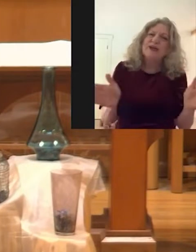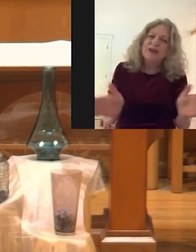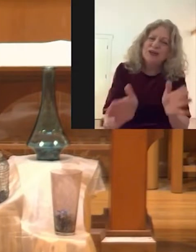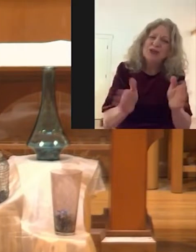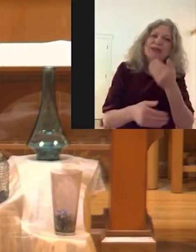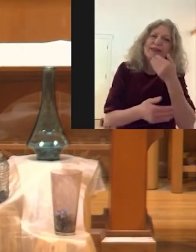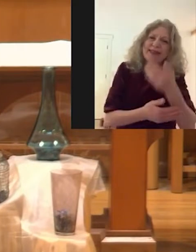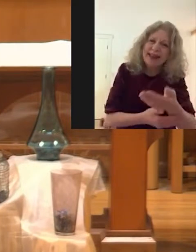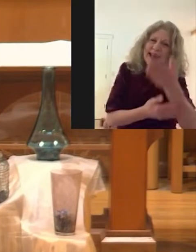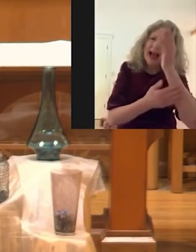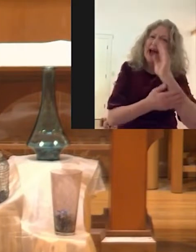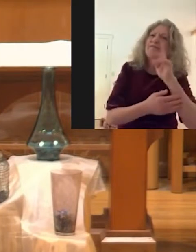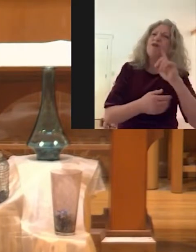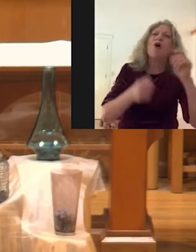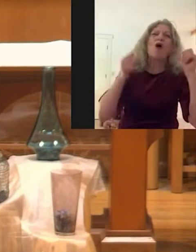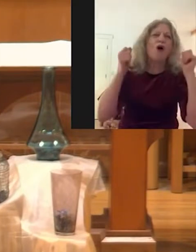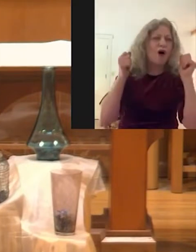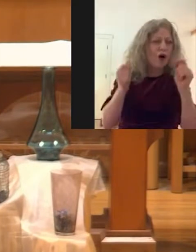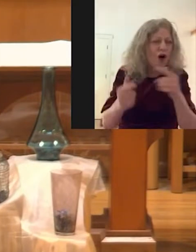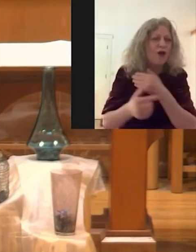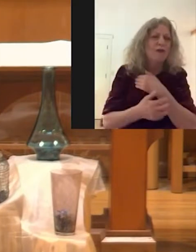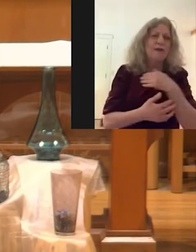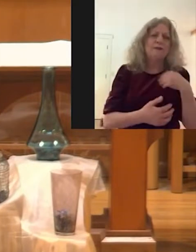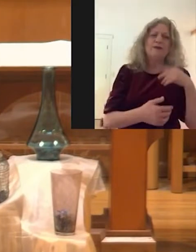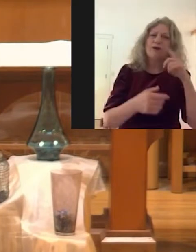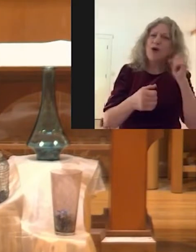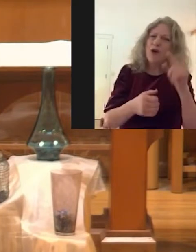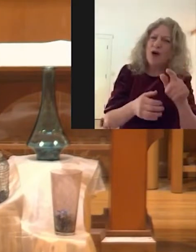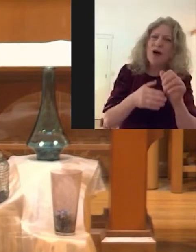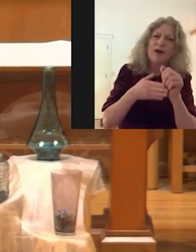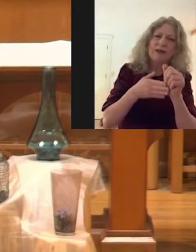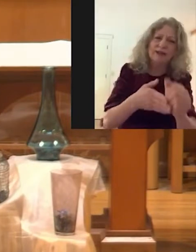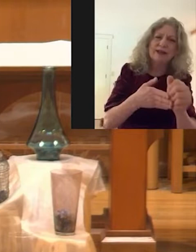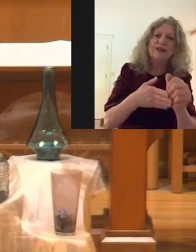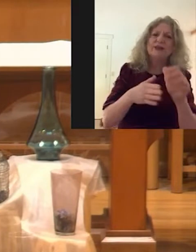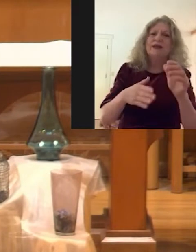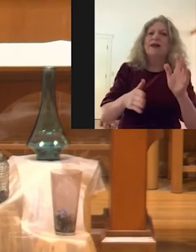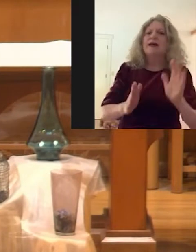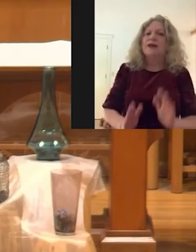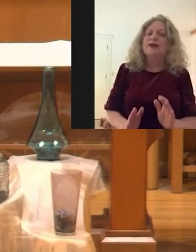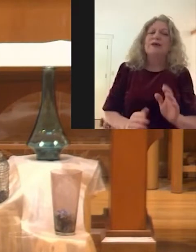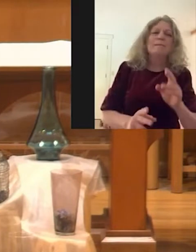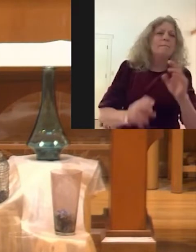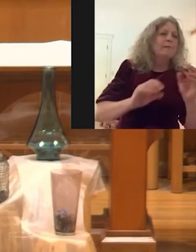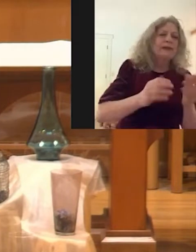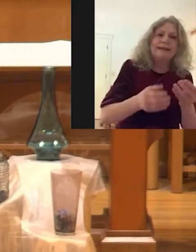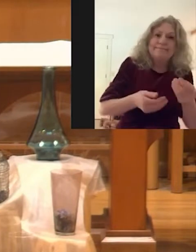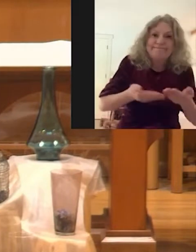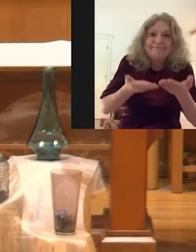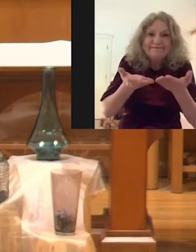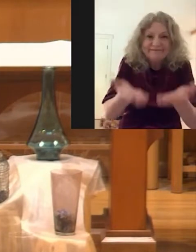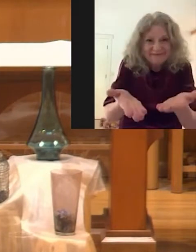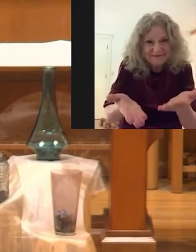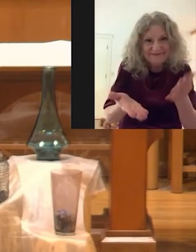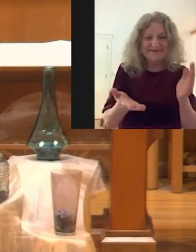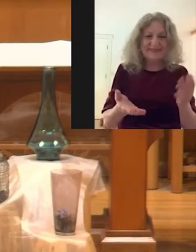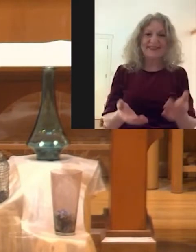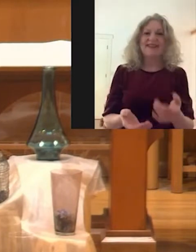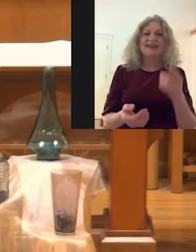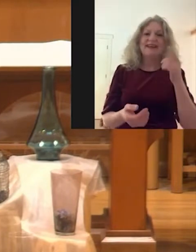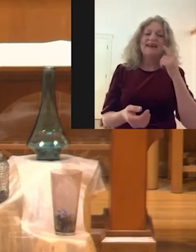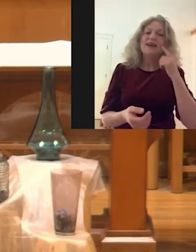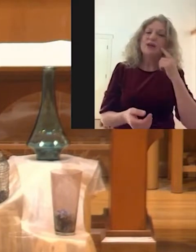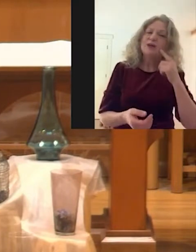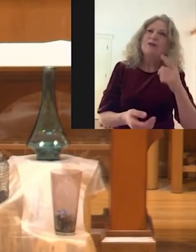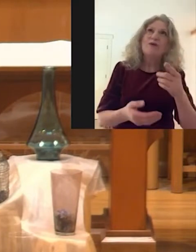for all the people, for all the members, for all the leaders who have put their gifts to the disposition of